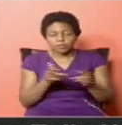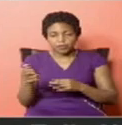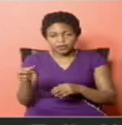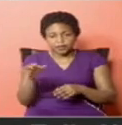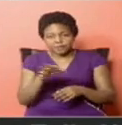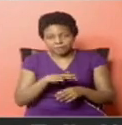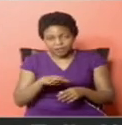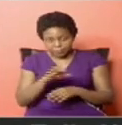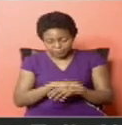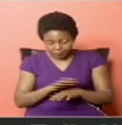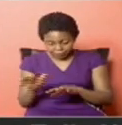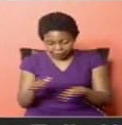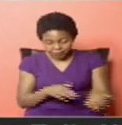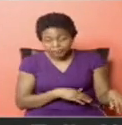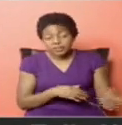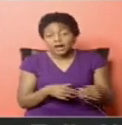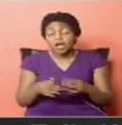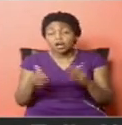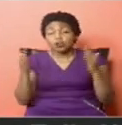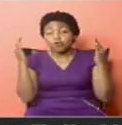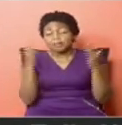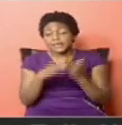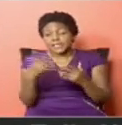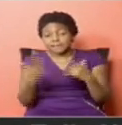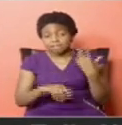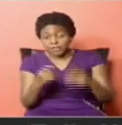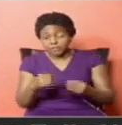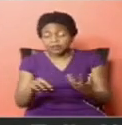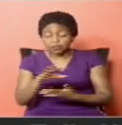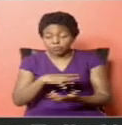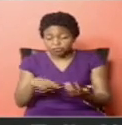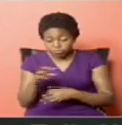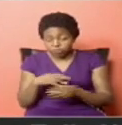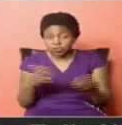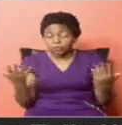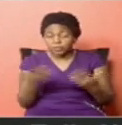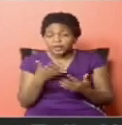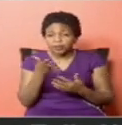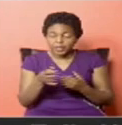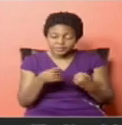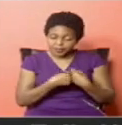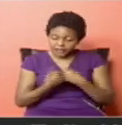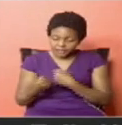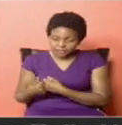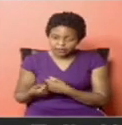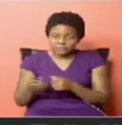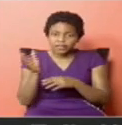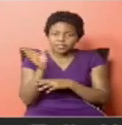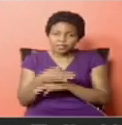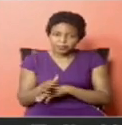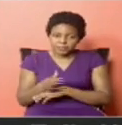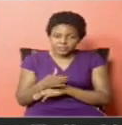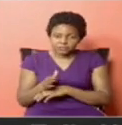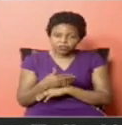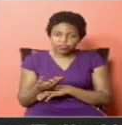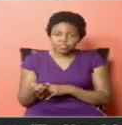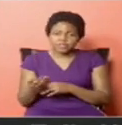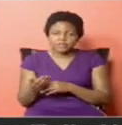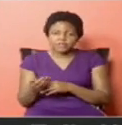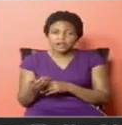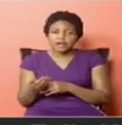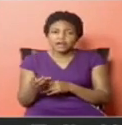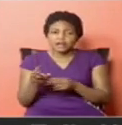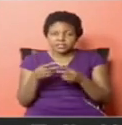the area of domestic violence, where we had a number of challenges as already stated above, the ministry reactivated the